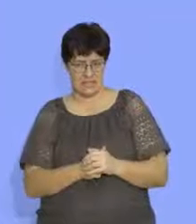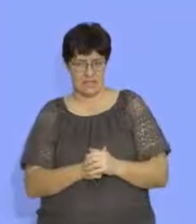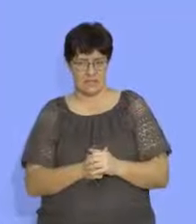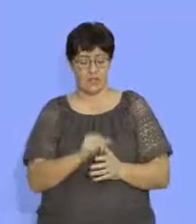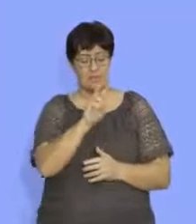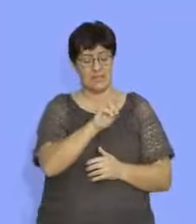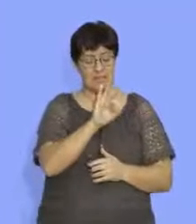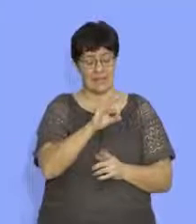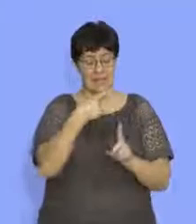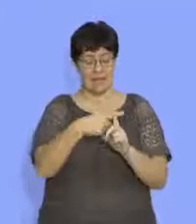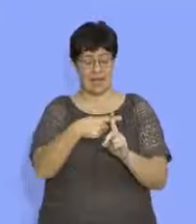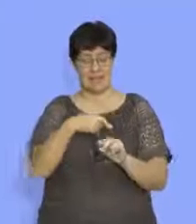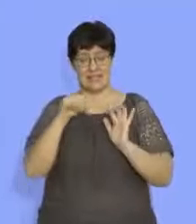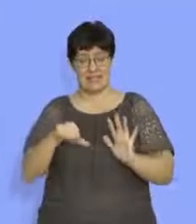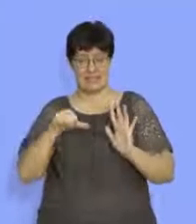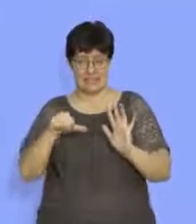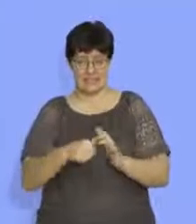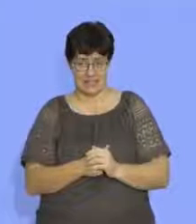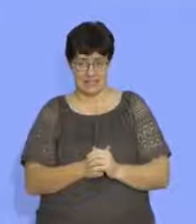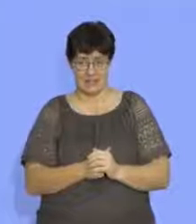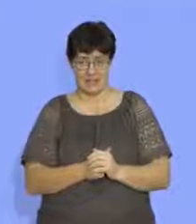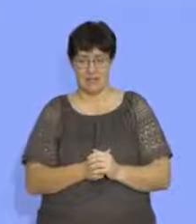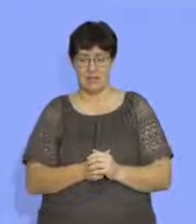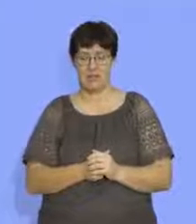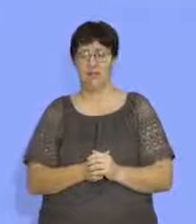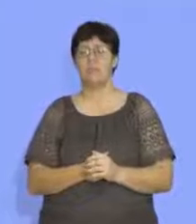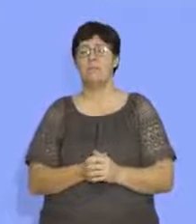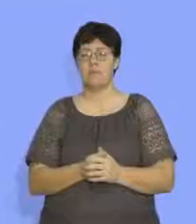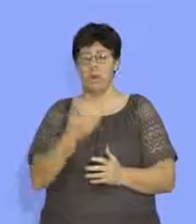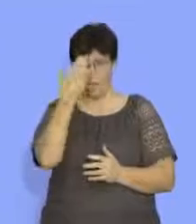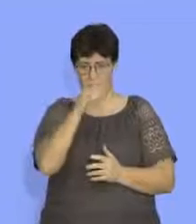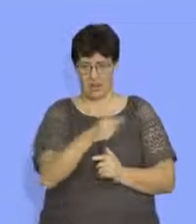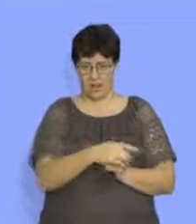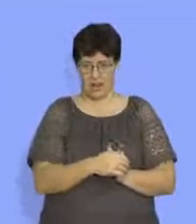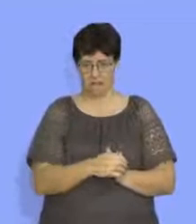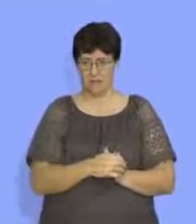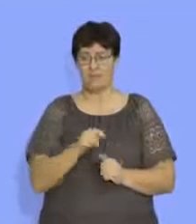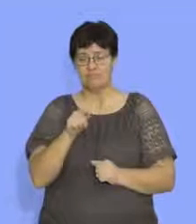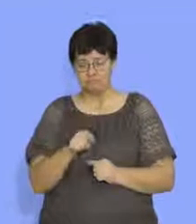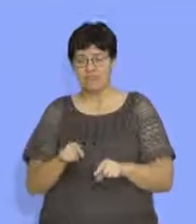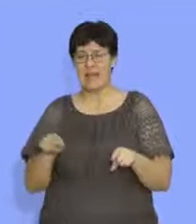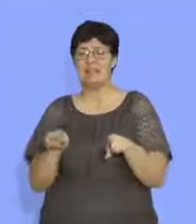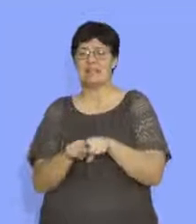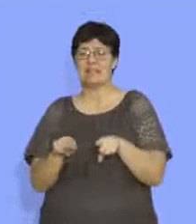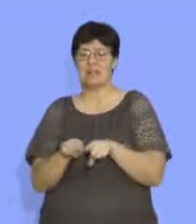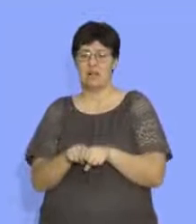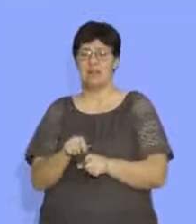add 23 plus 16, already I know that, is equal